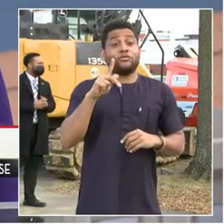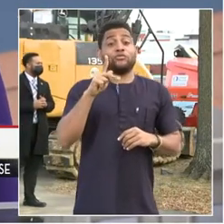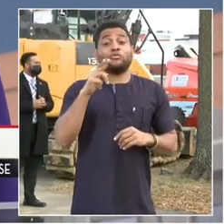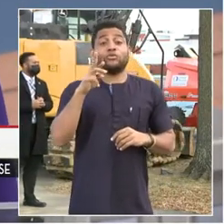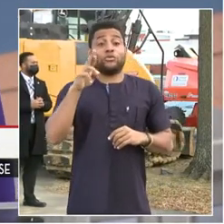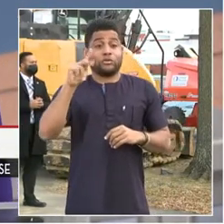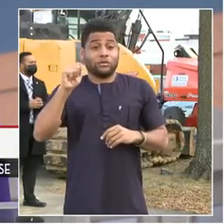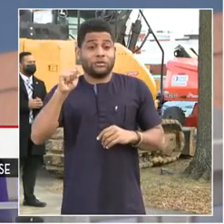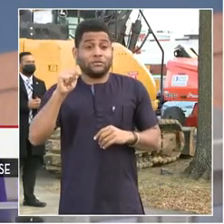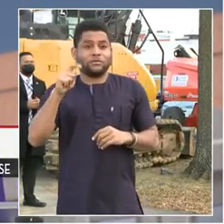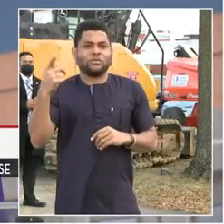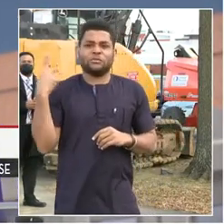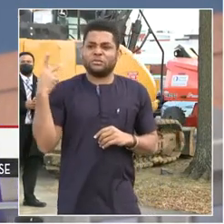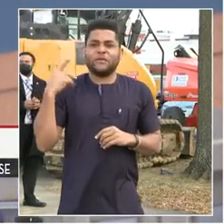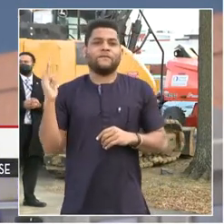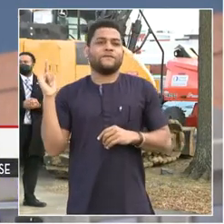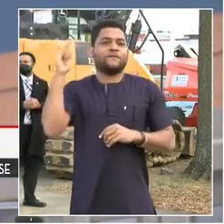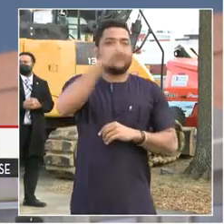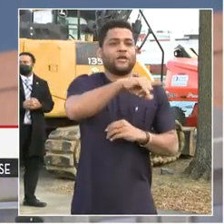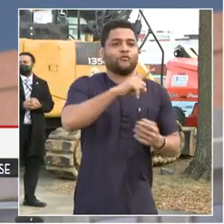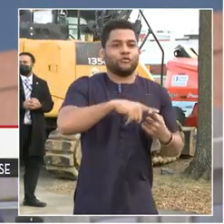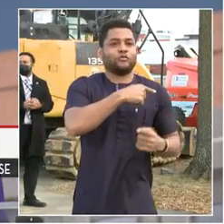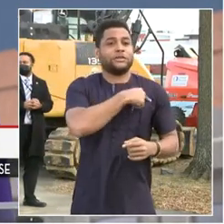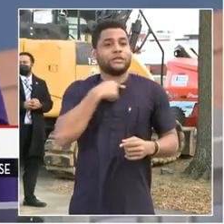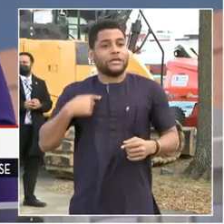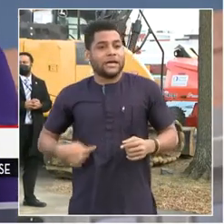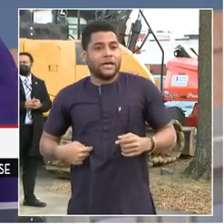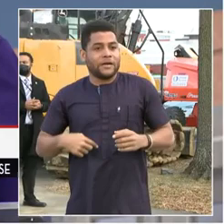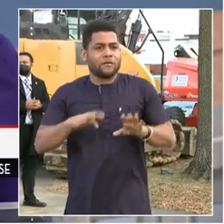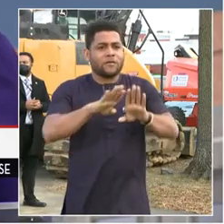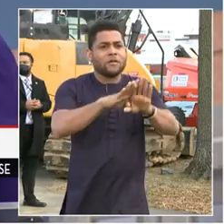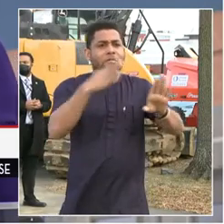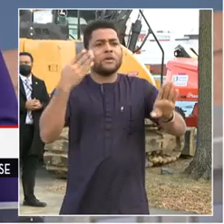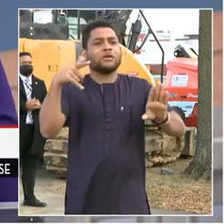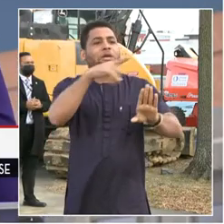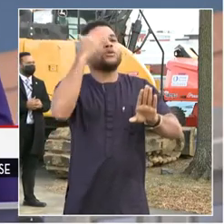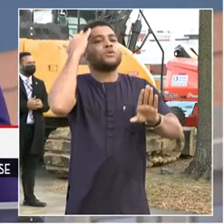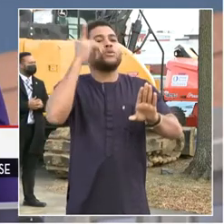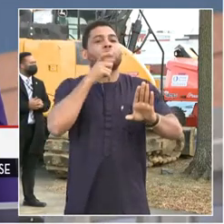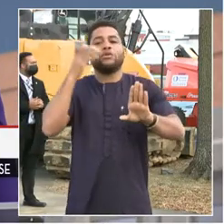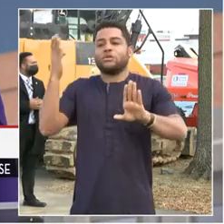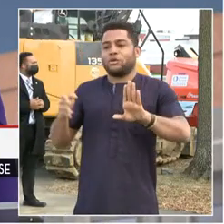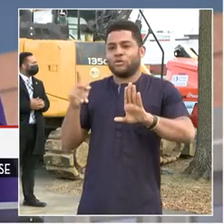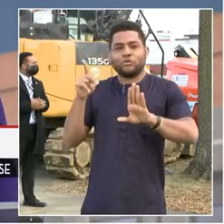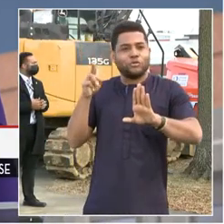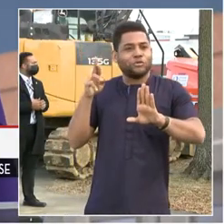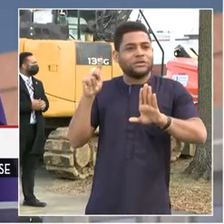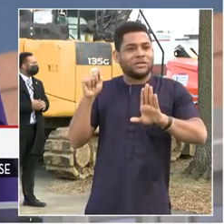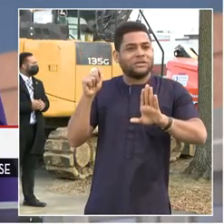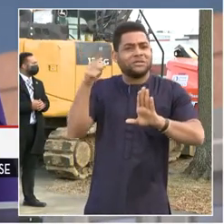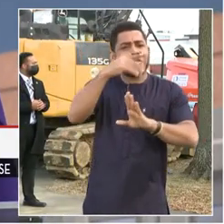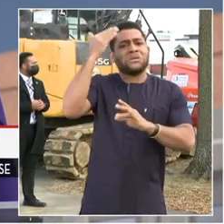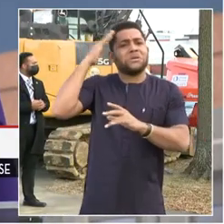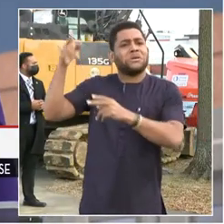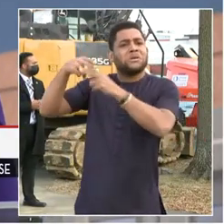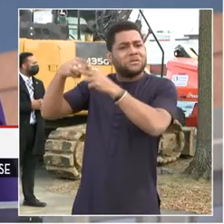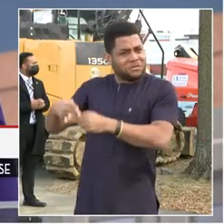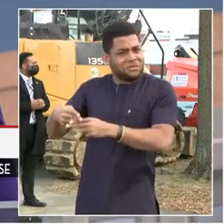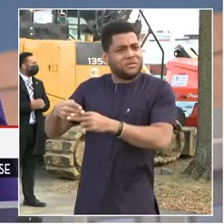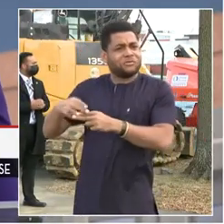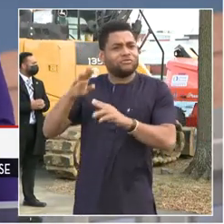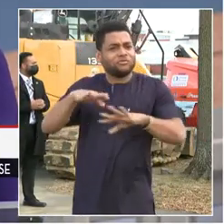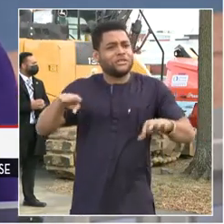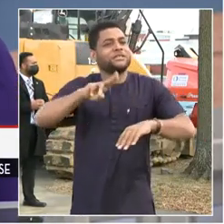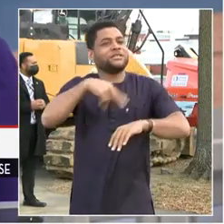door. And they knew, more than that, the reputation for the care that Children's delivers. So thank you